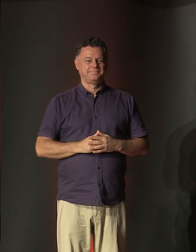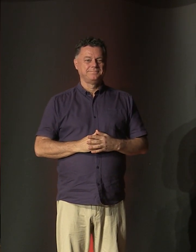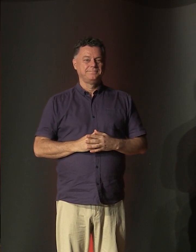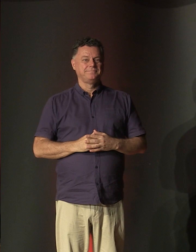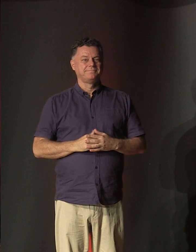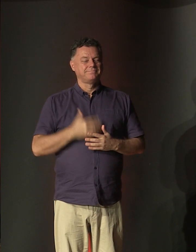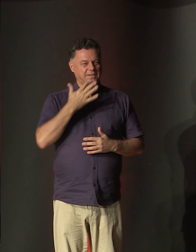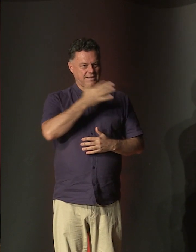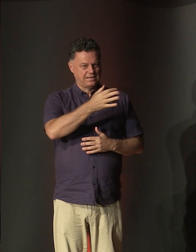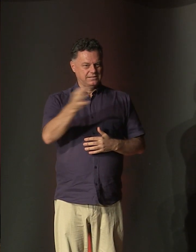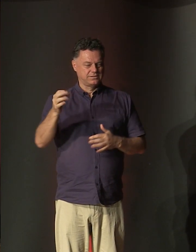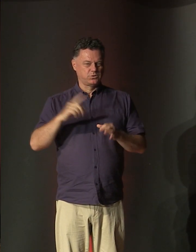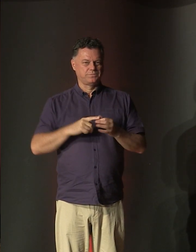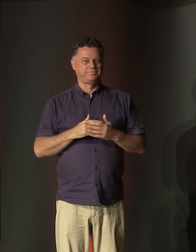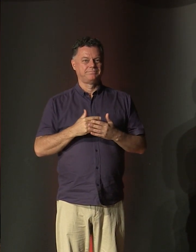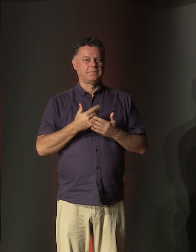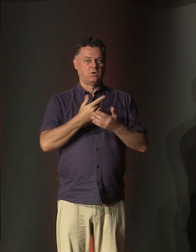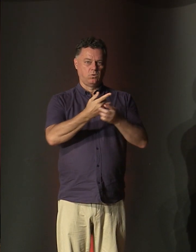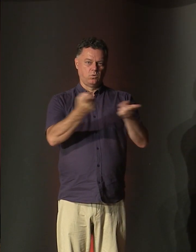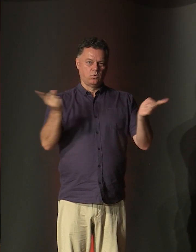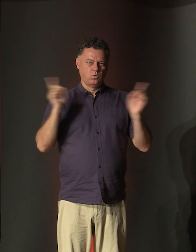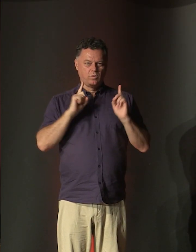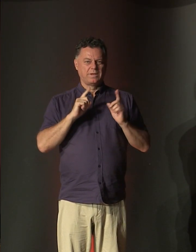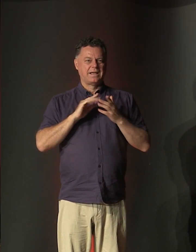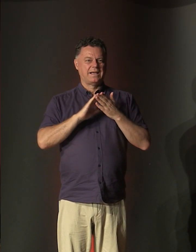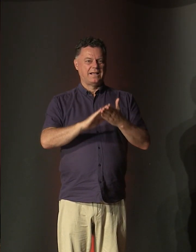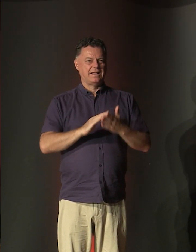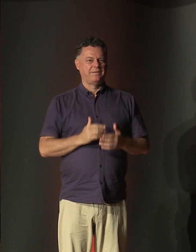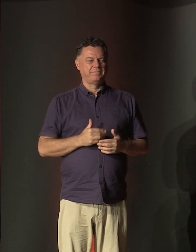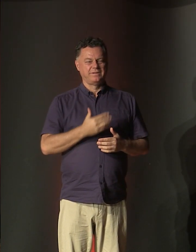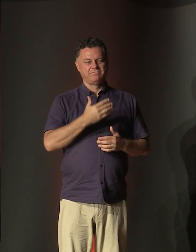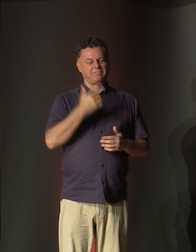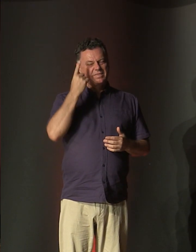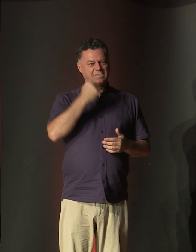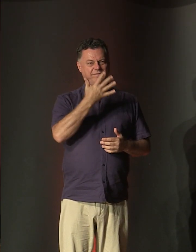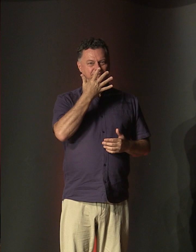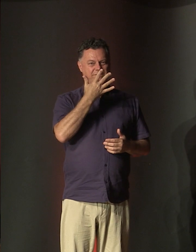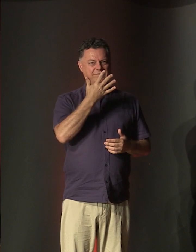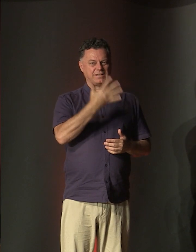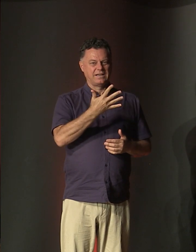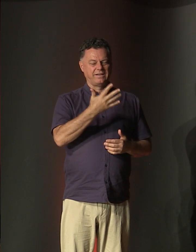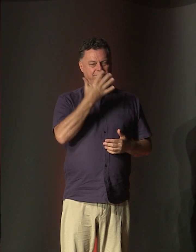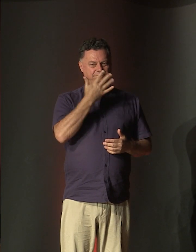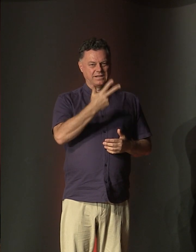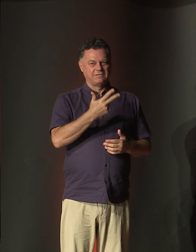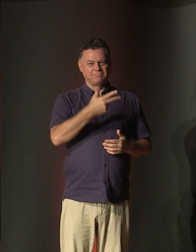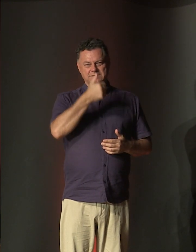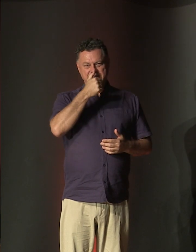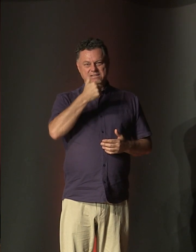So how can all of us help 58 and 68 and 88